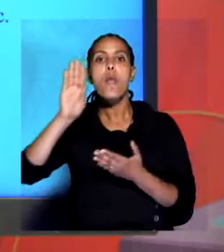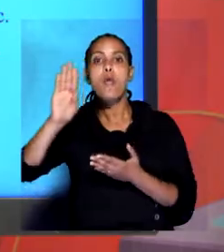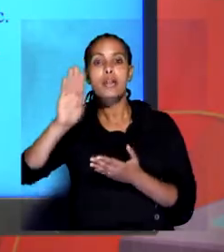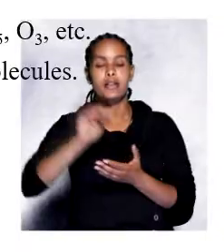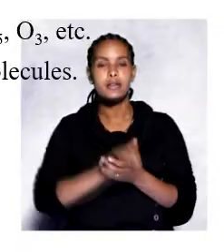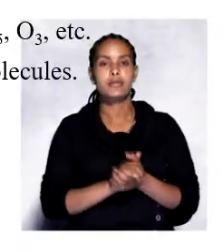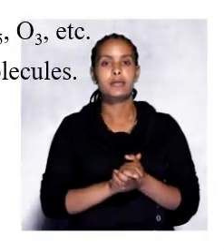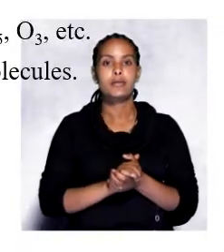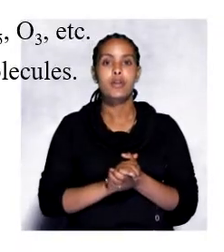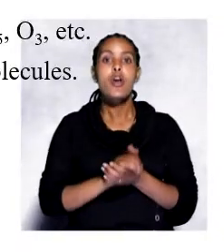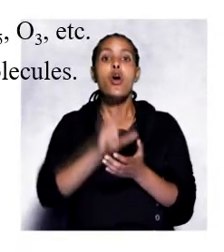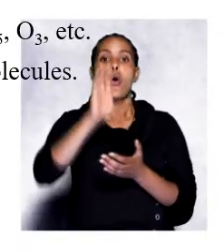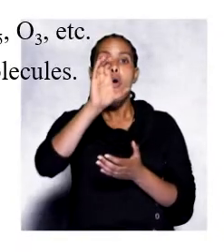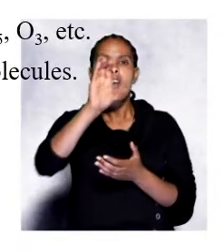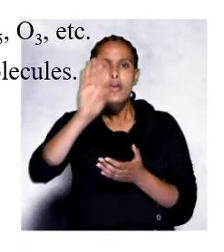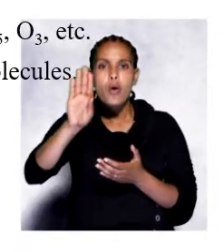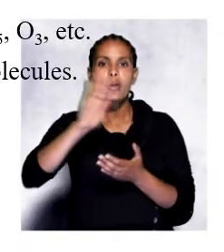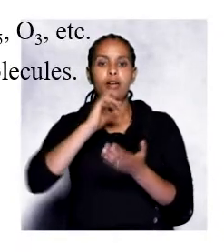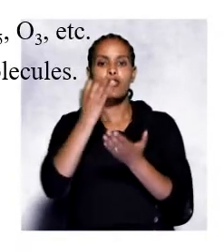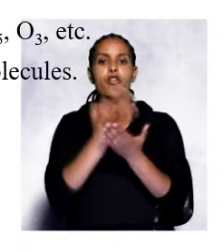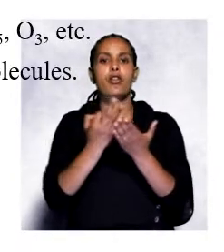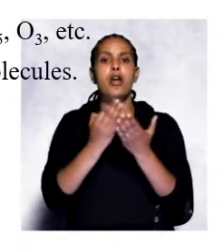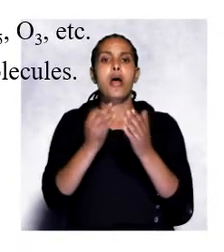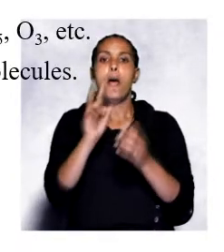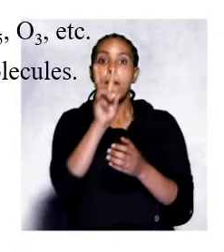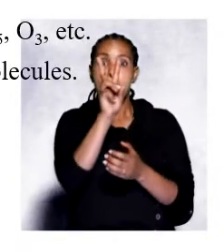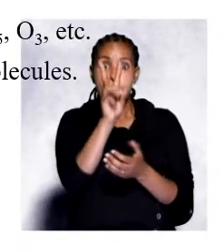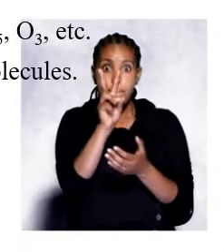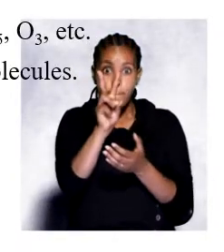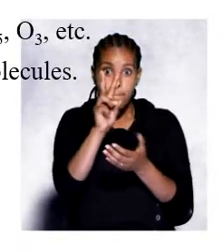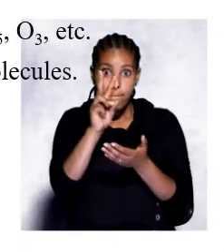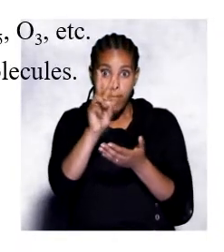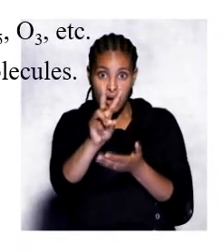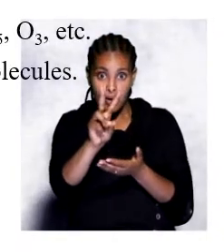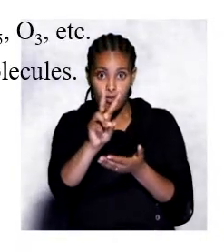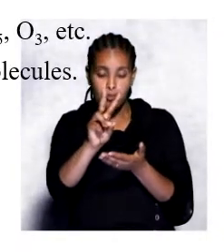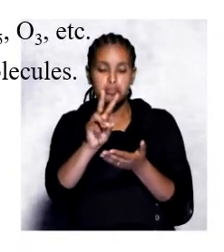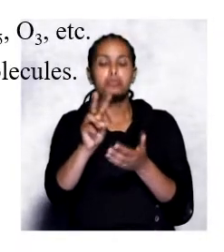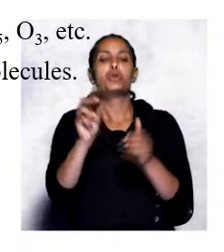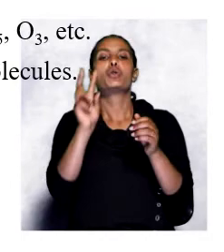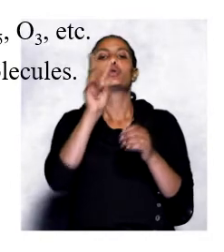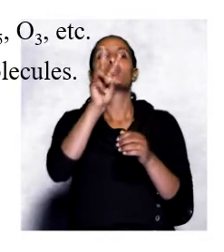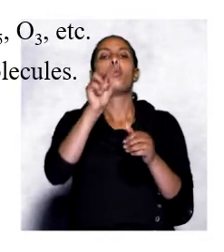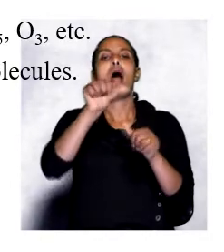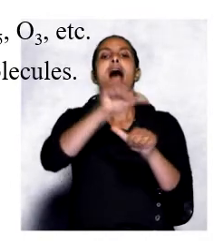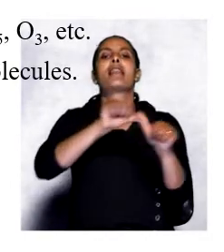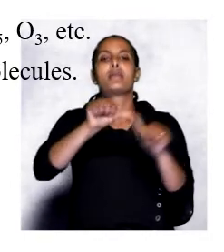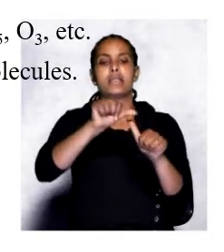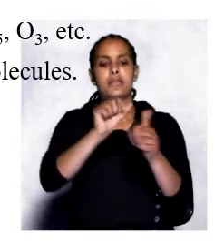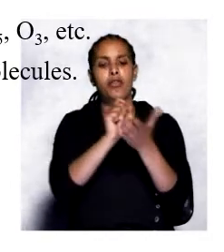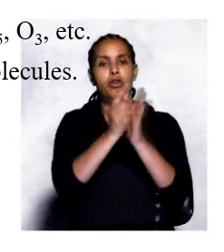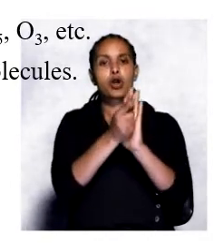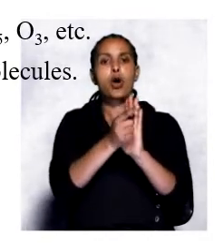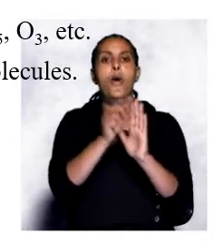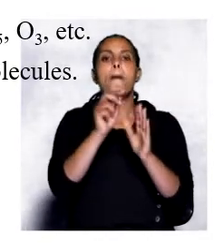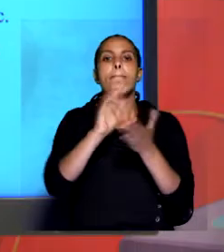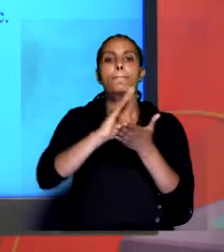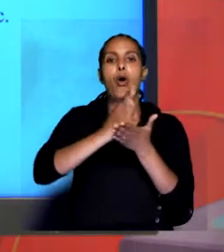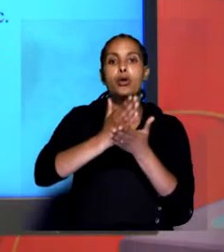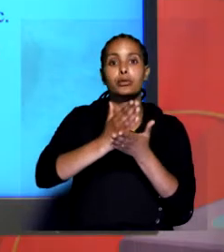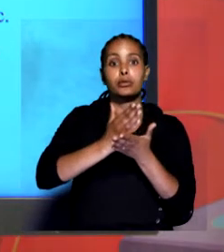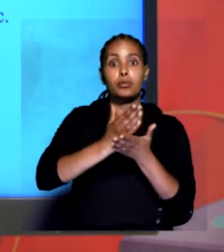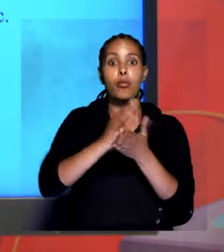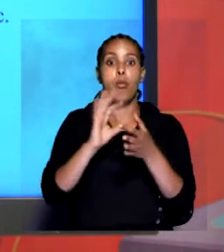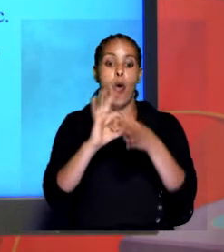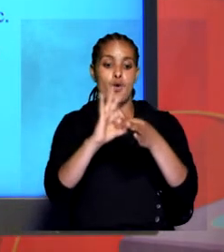bonding. Covalent bond is formed when a pair of electrons is shared between two atoms. For example, the bond between the two